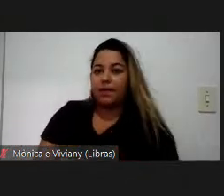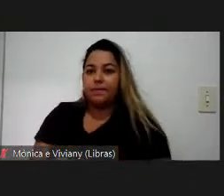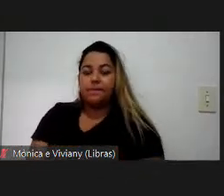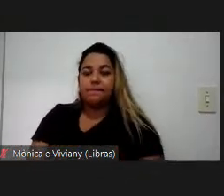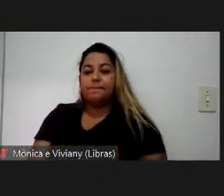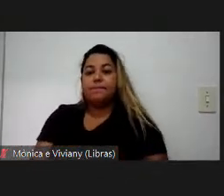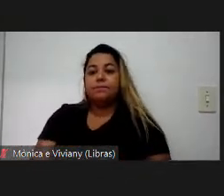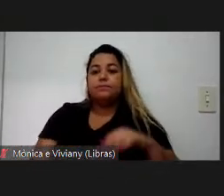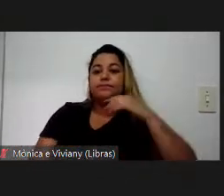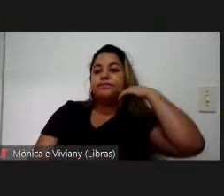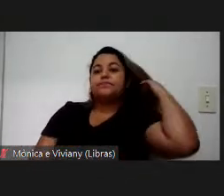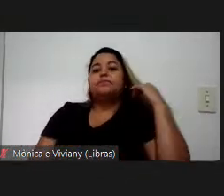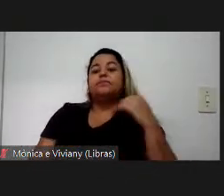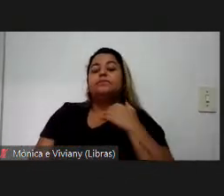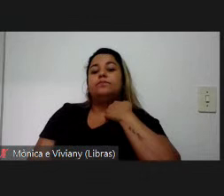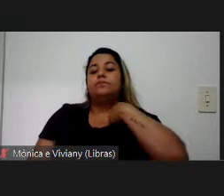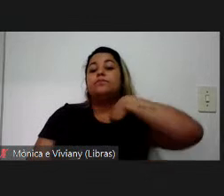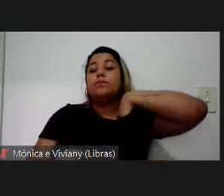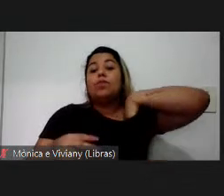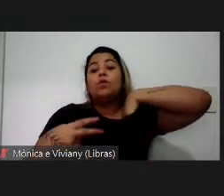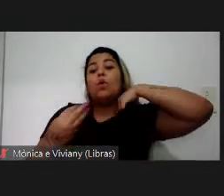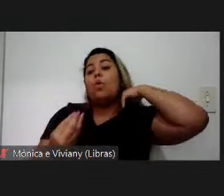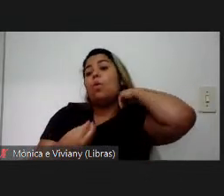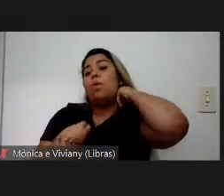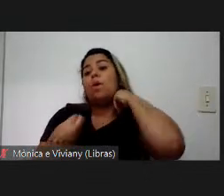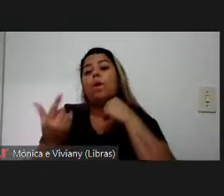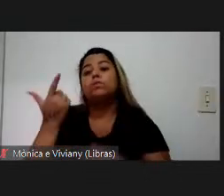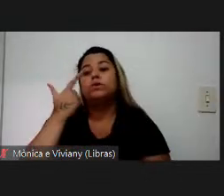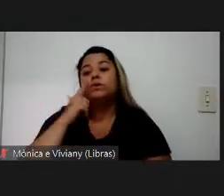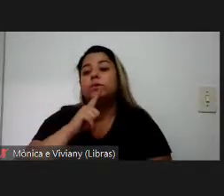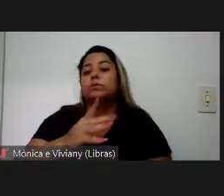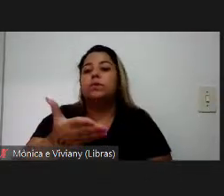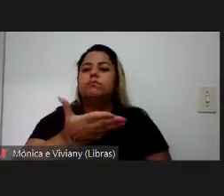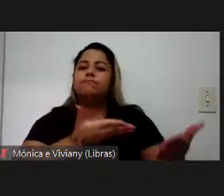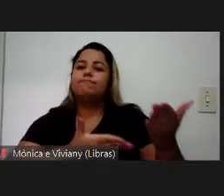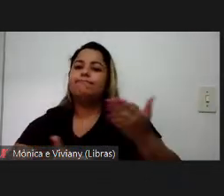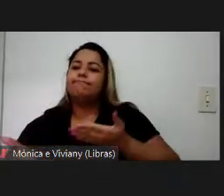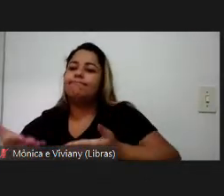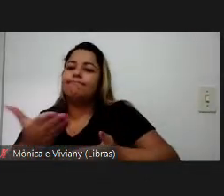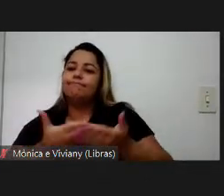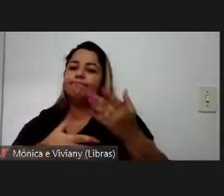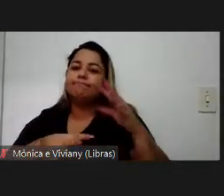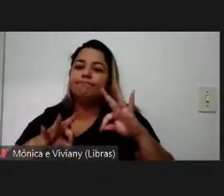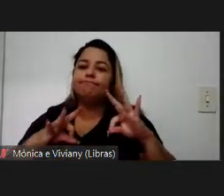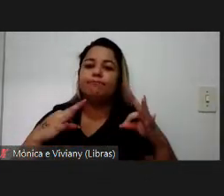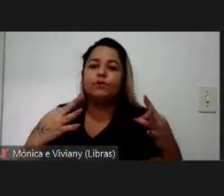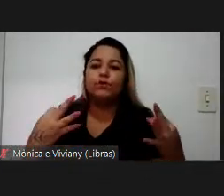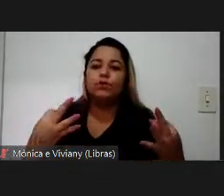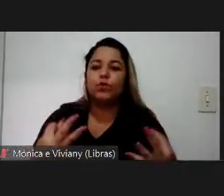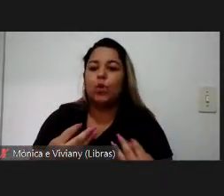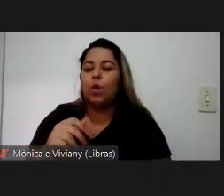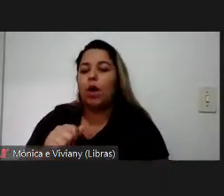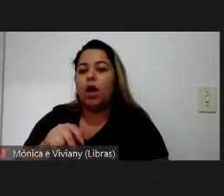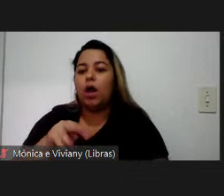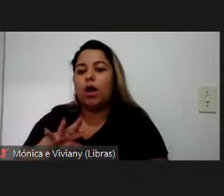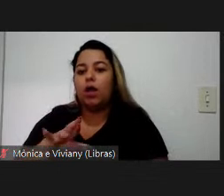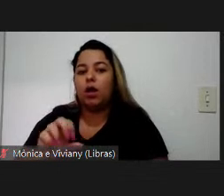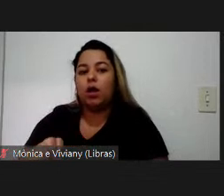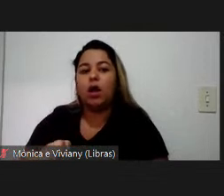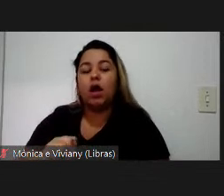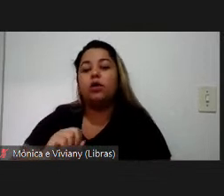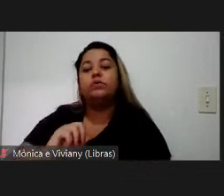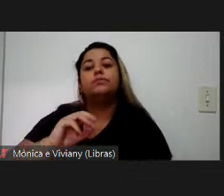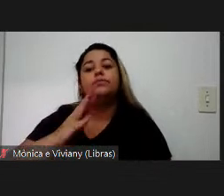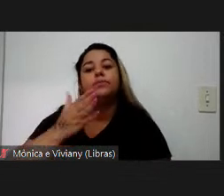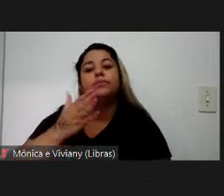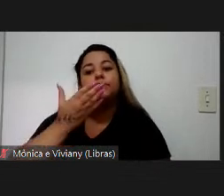the big question, how we can involve all these actors in